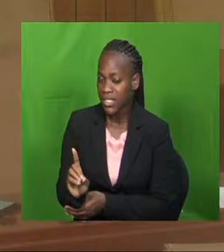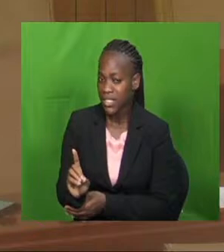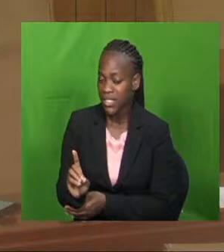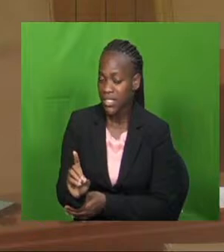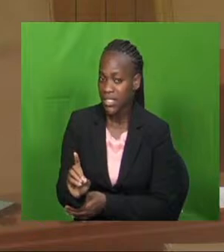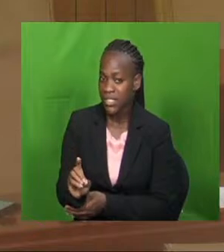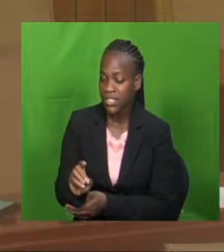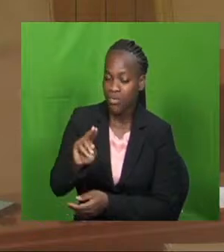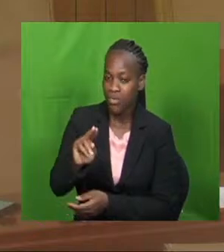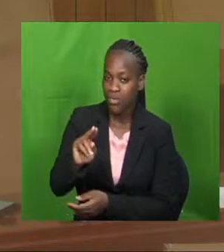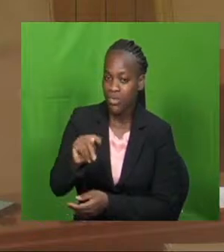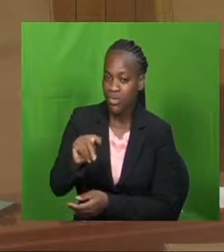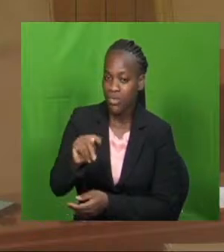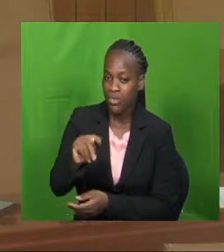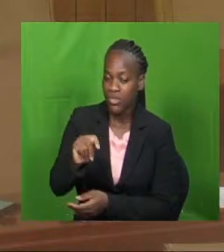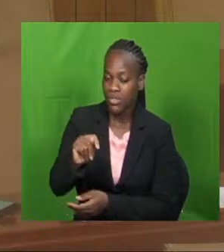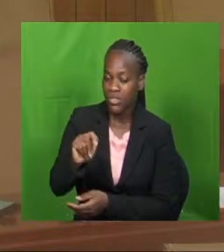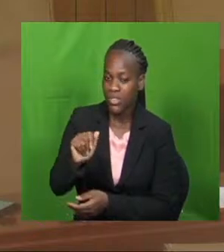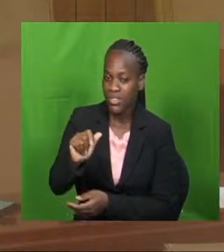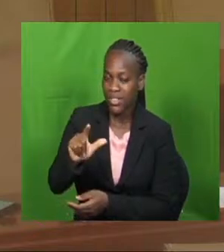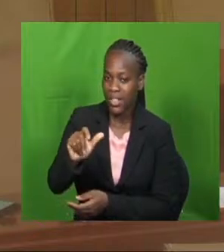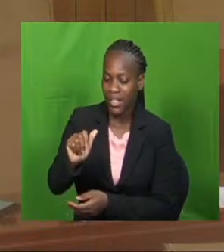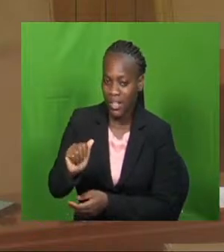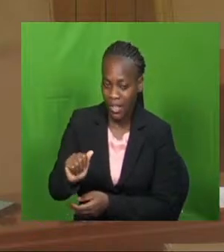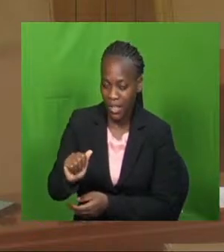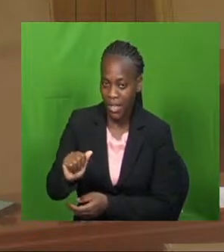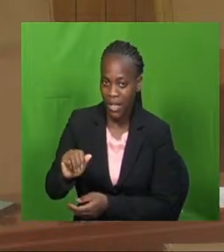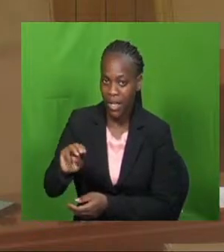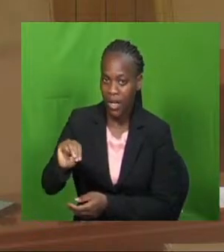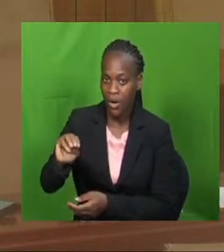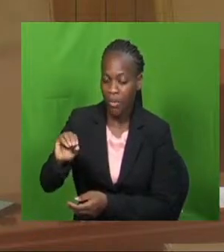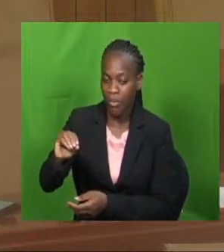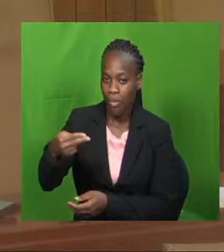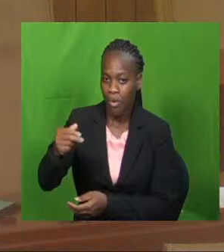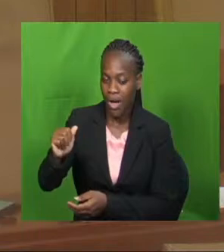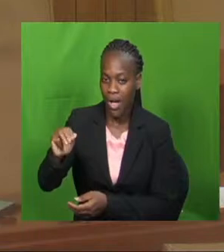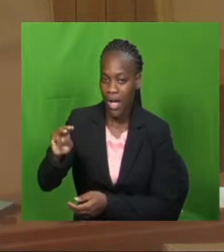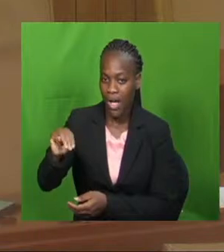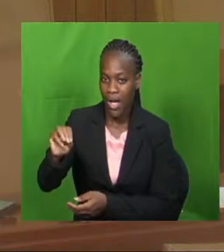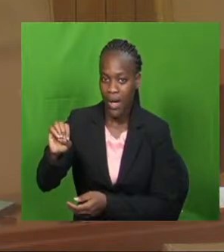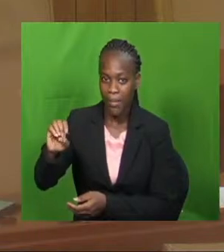Mr. Murtala Mohammed. And if you come to page 4,